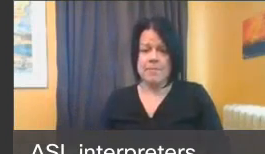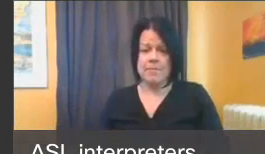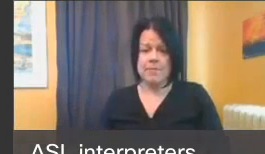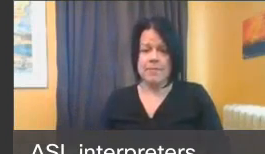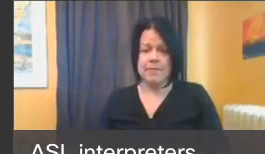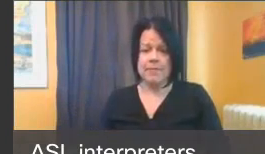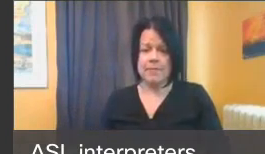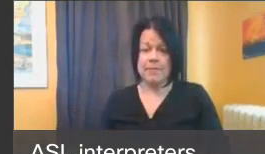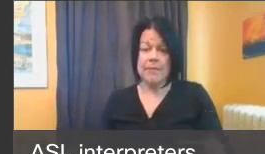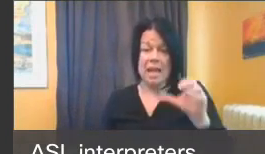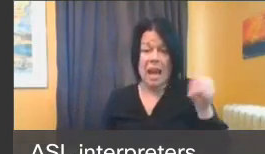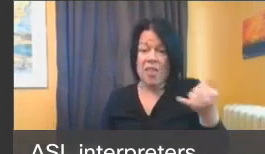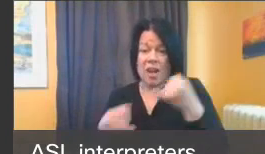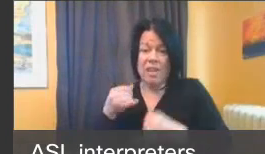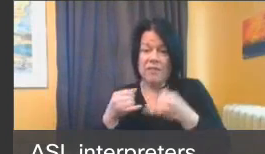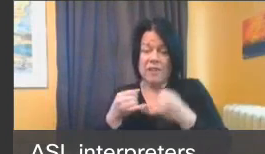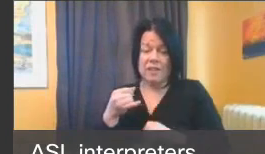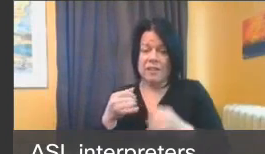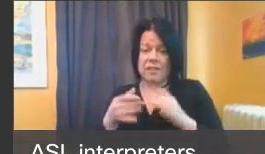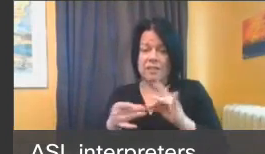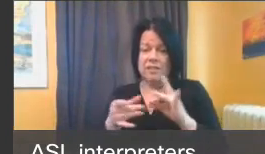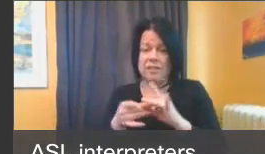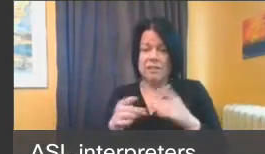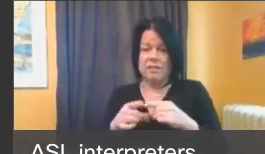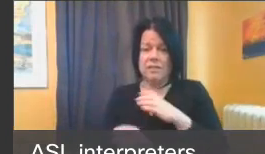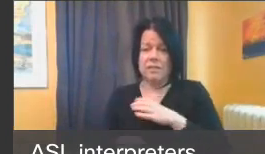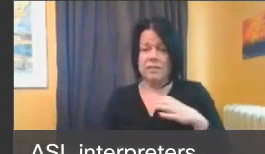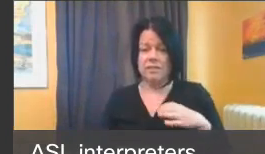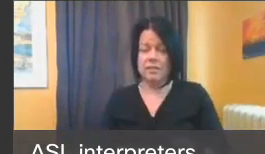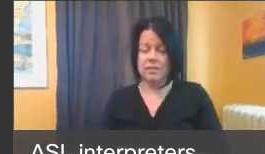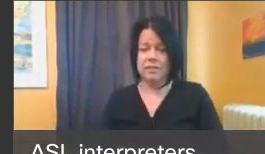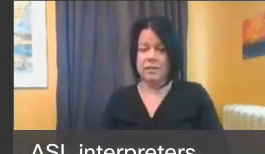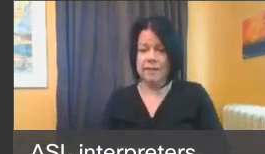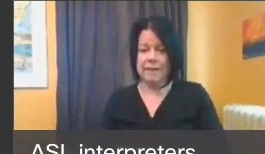Okay. Are there any final comments from committee members?